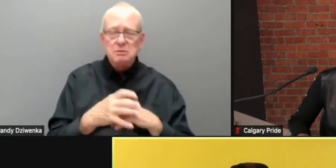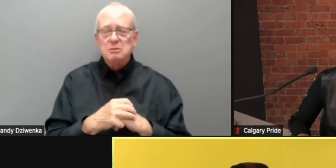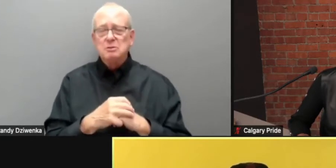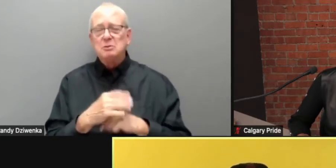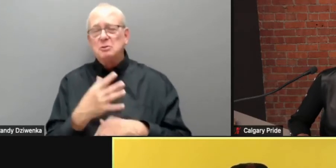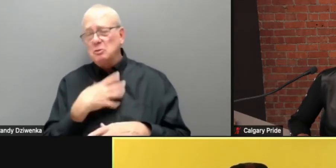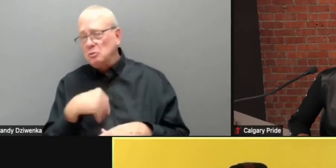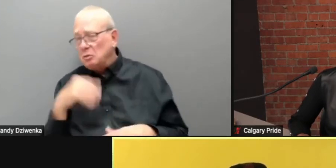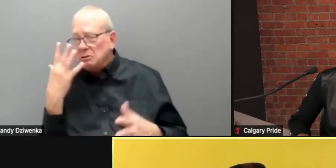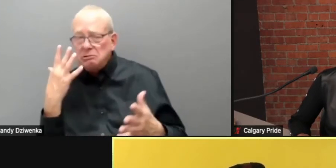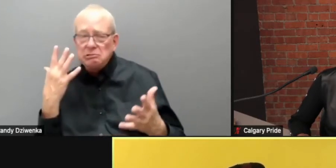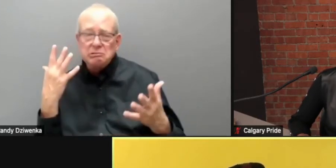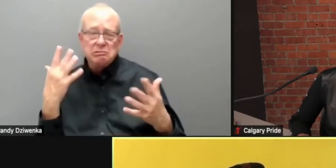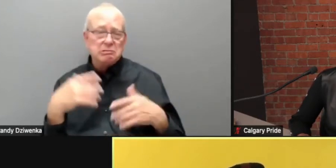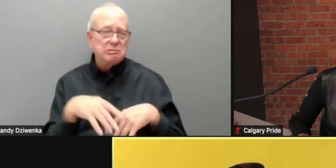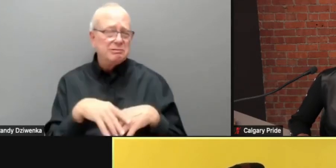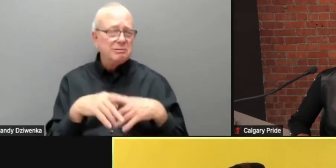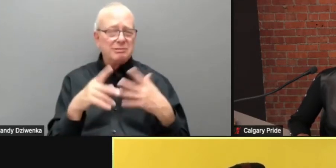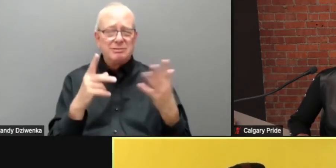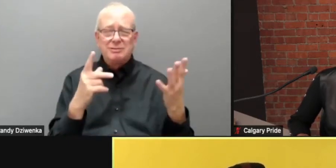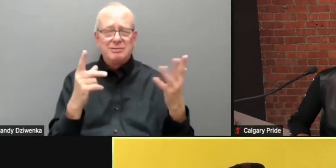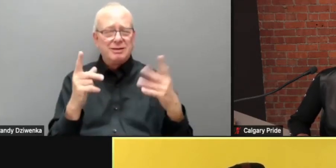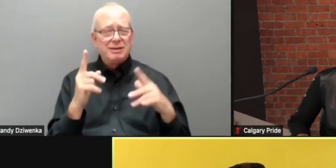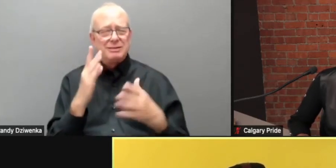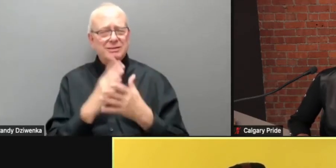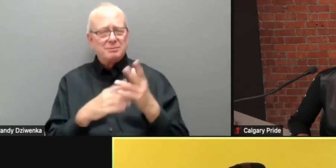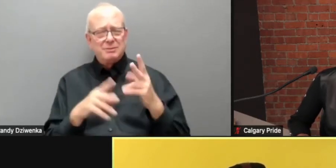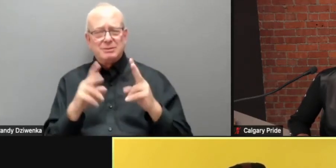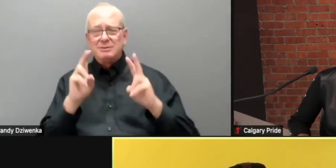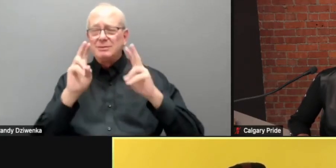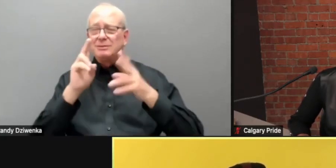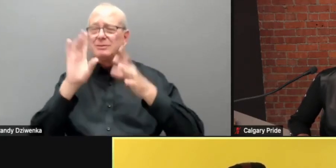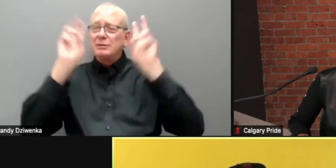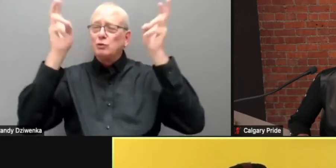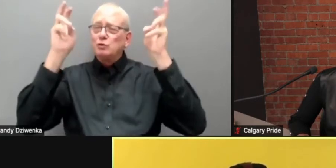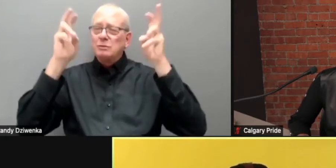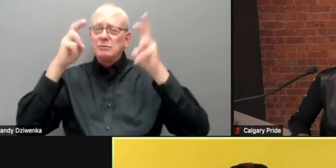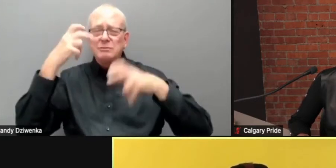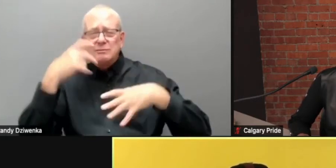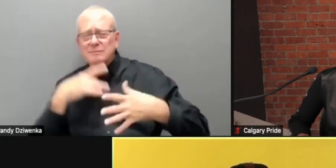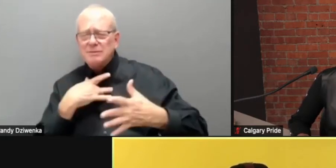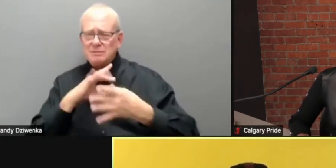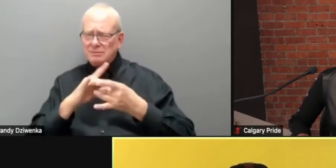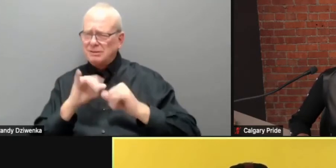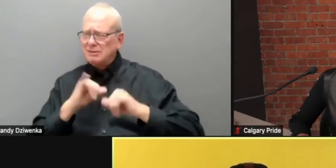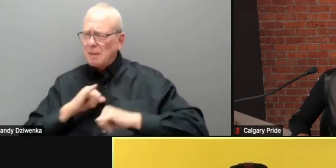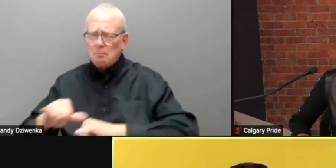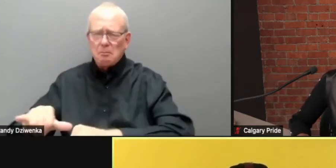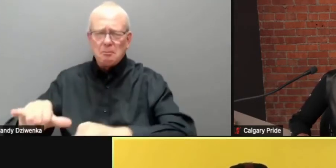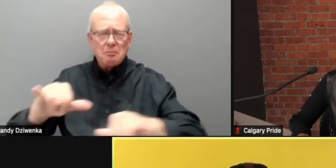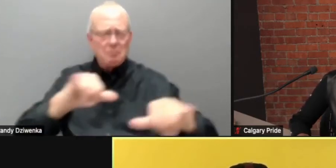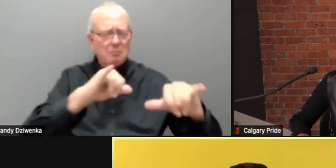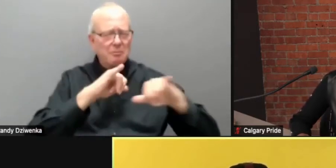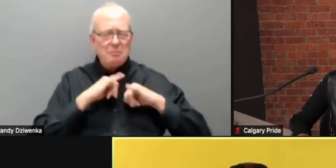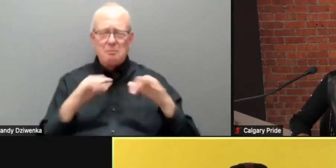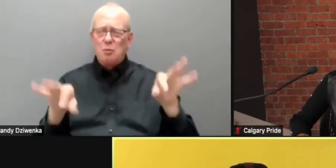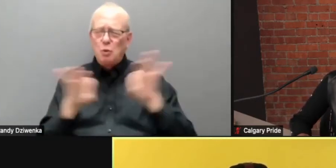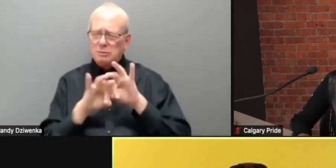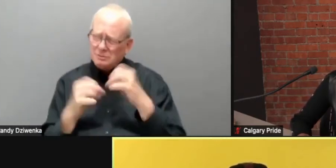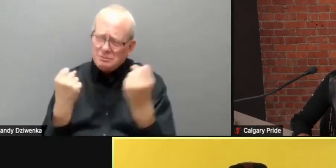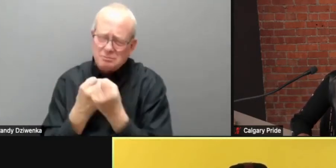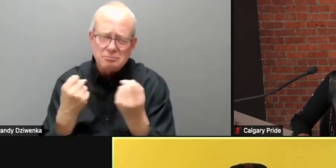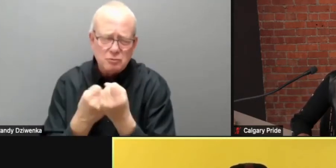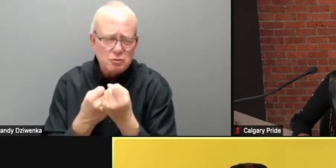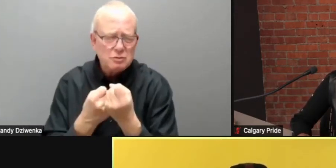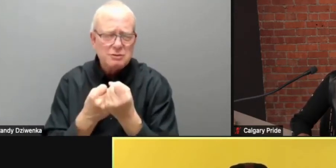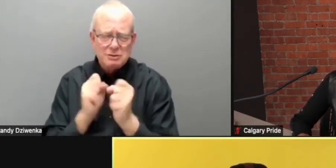belong to. It is ally which is going to help us make the change. And I think that's one of the important things